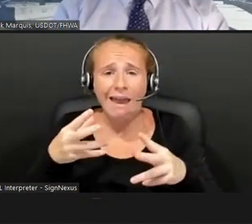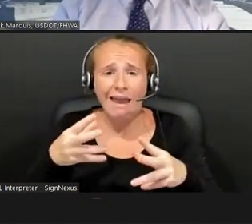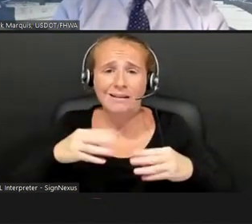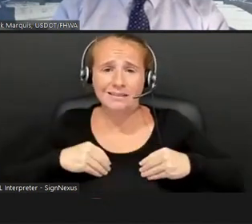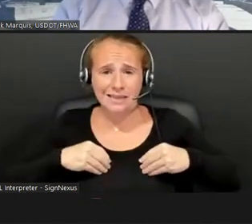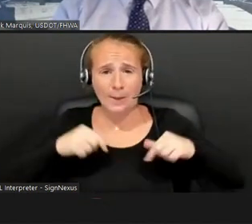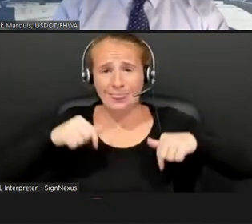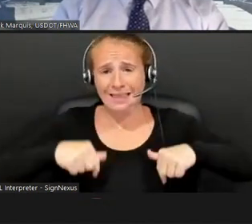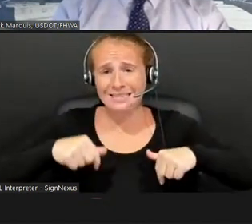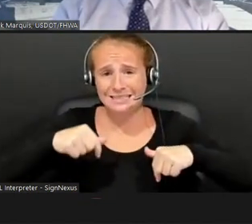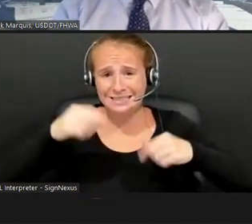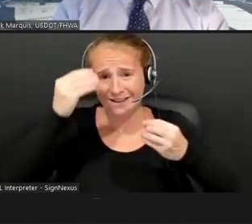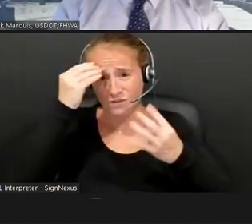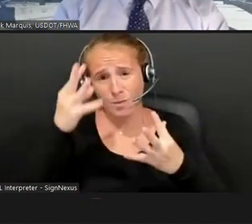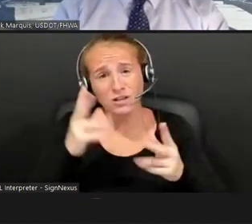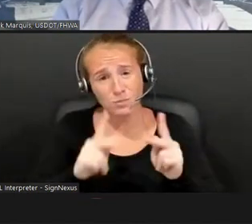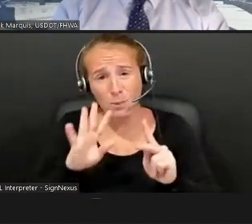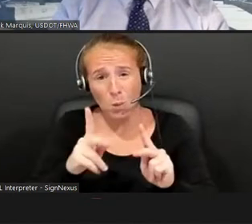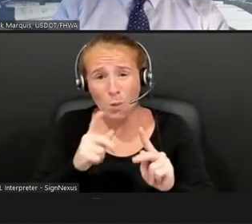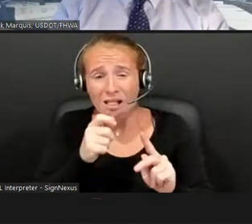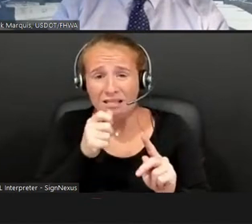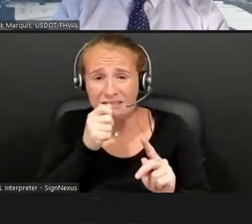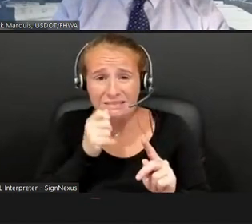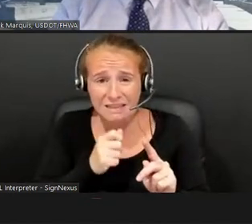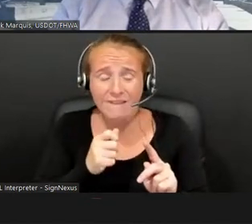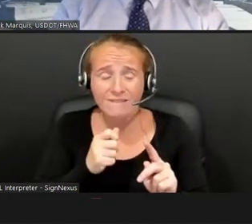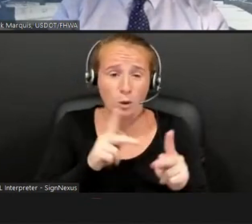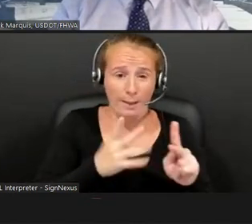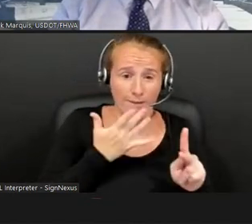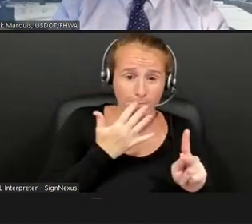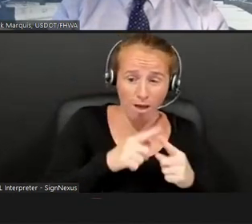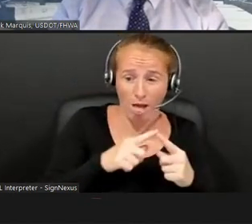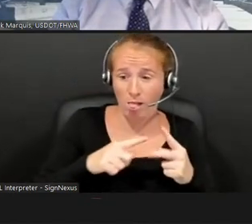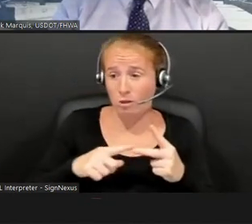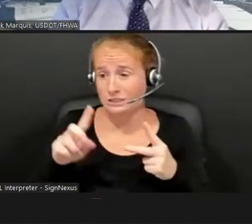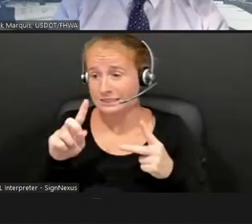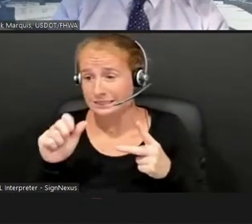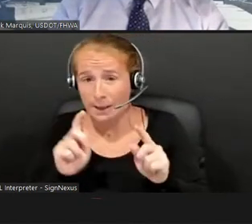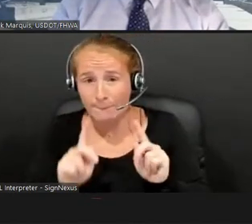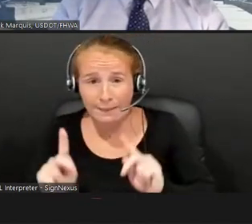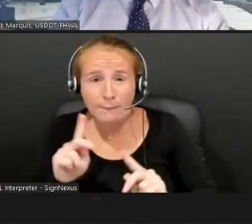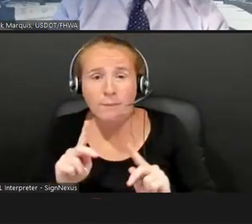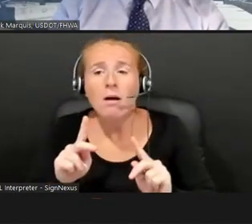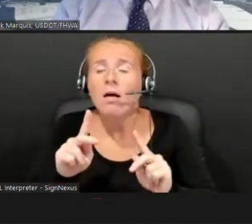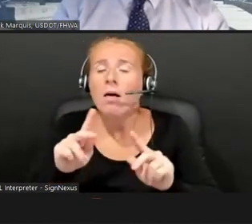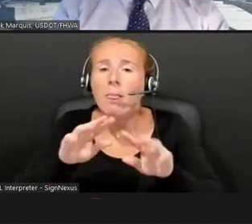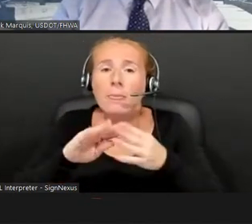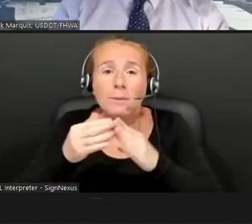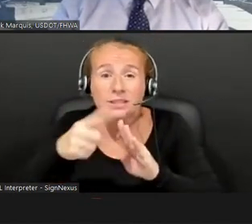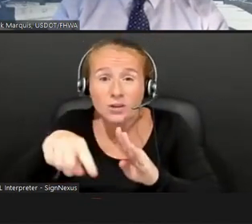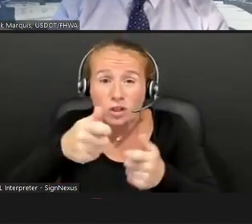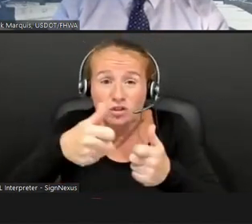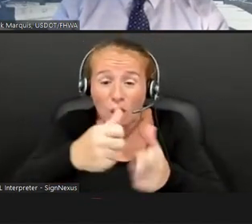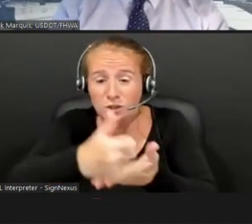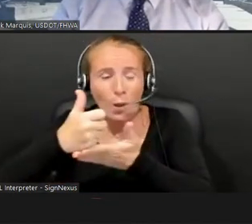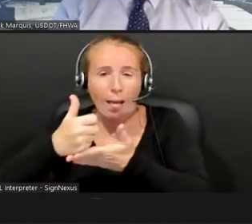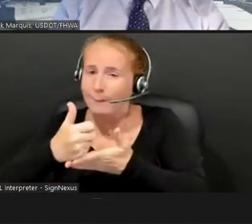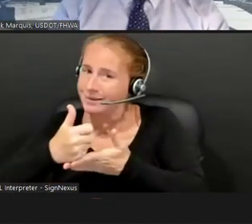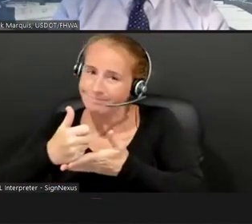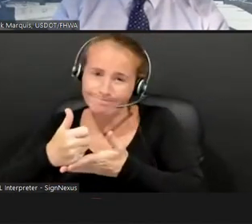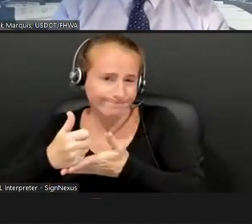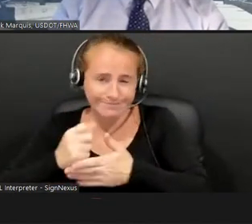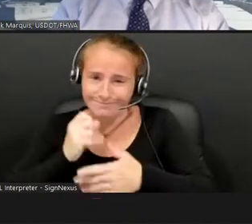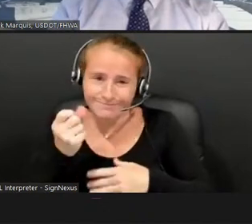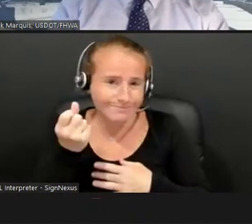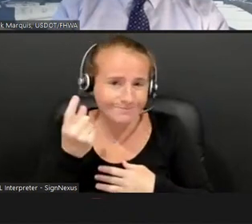and disabled people poor people people of color the very communities that you're saying that you're trying to help I just don't understand it um and I